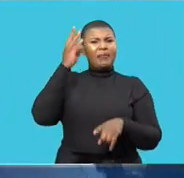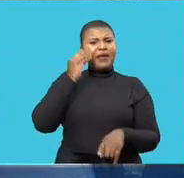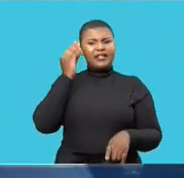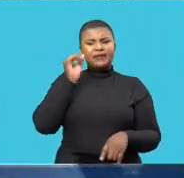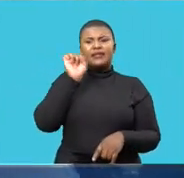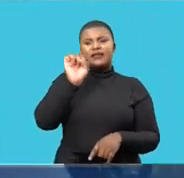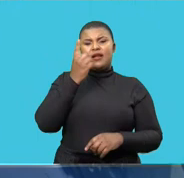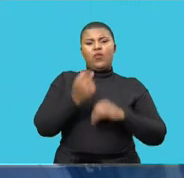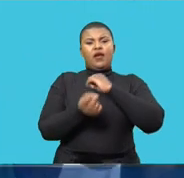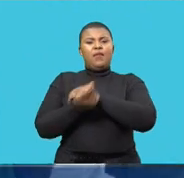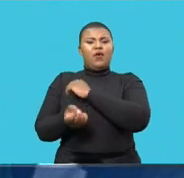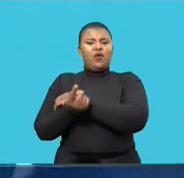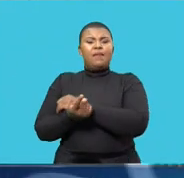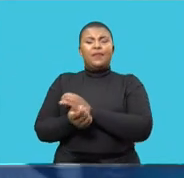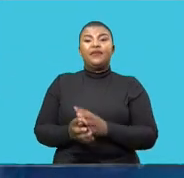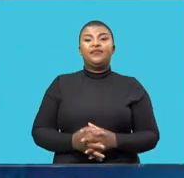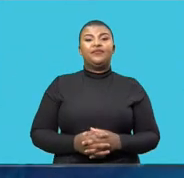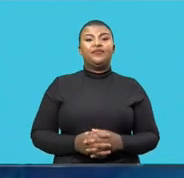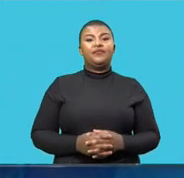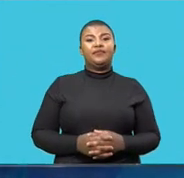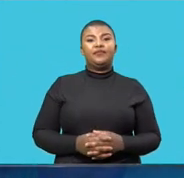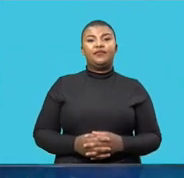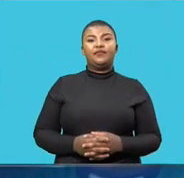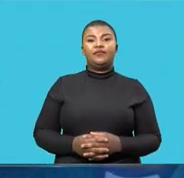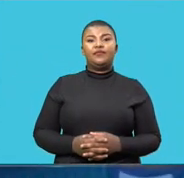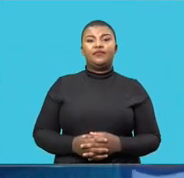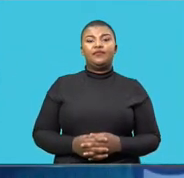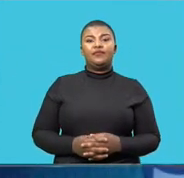of how they knew the kids.